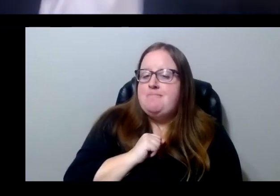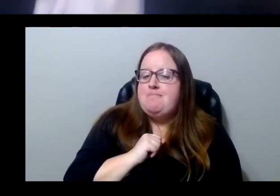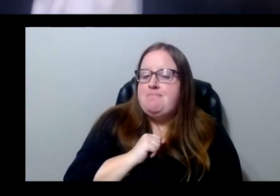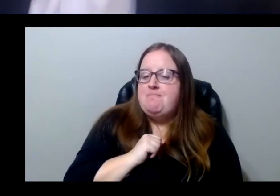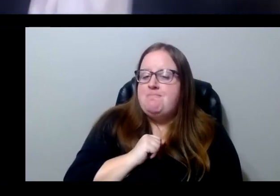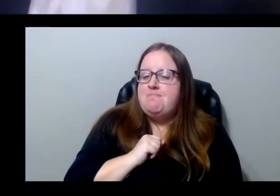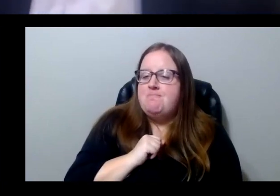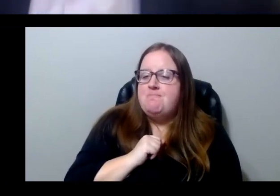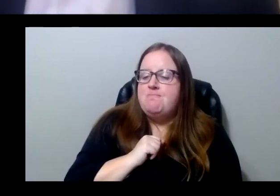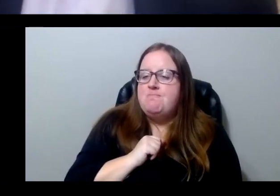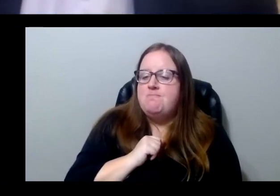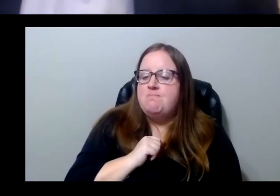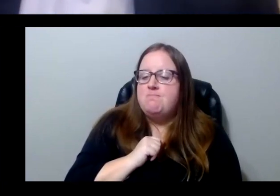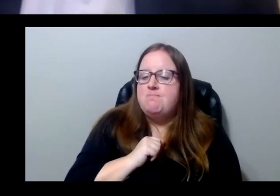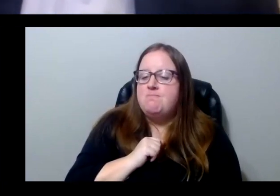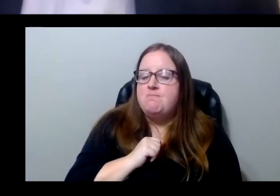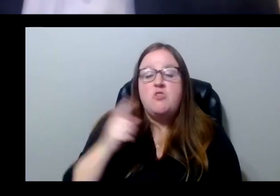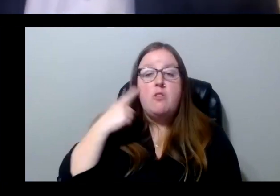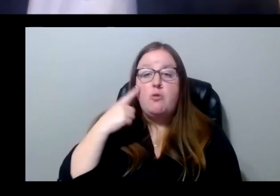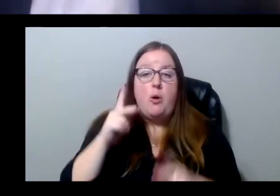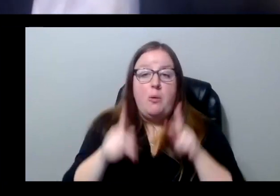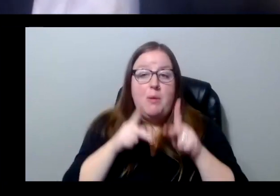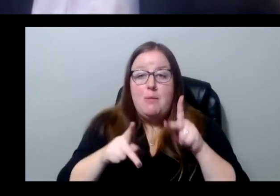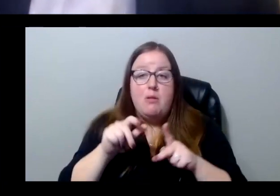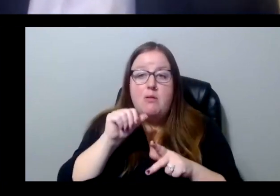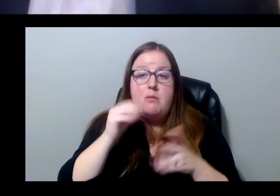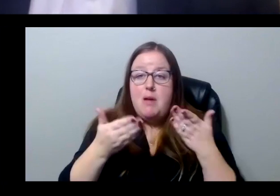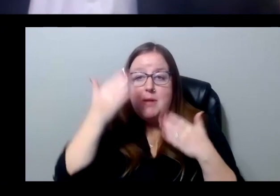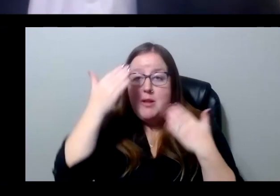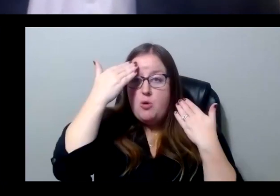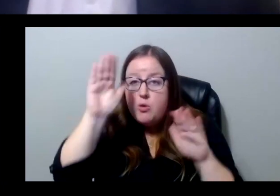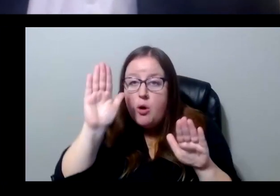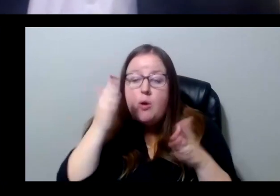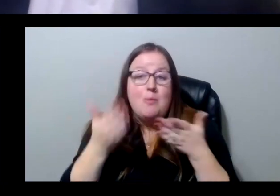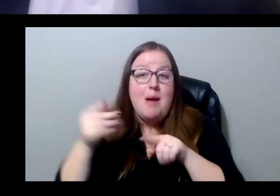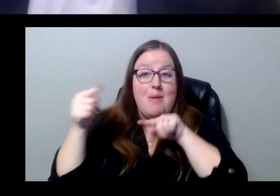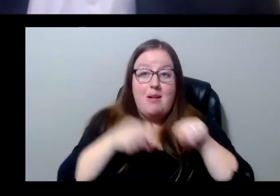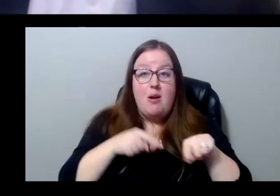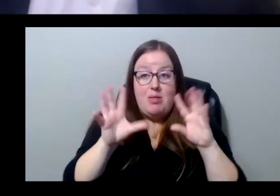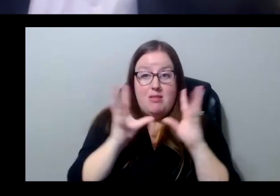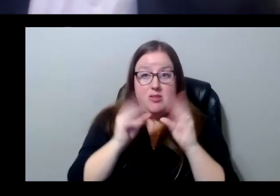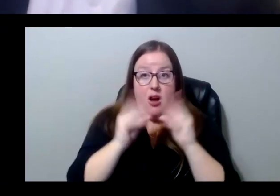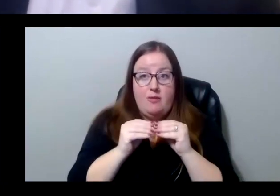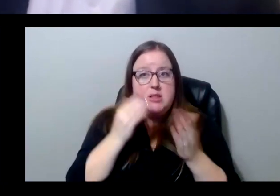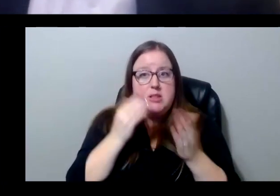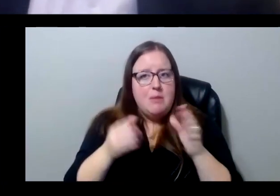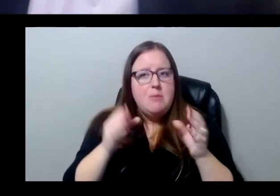read in news reports, news articles, etc., to create characters that were not as